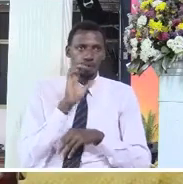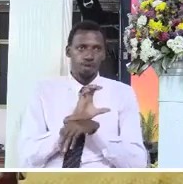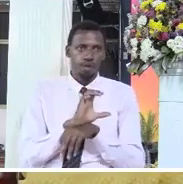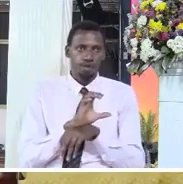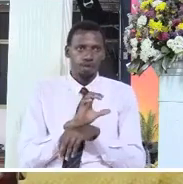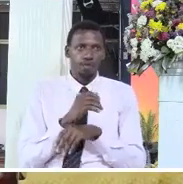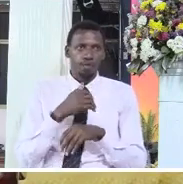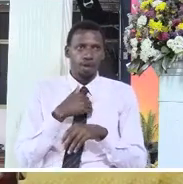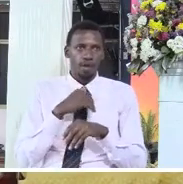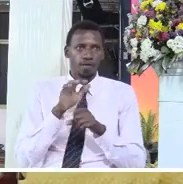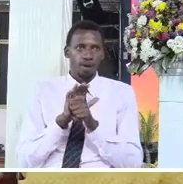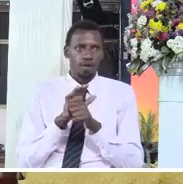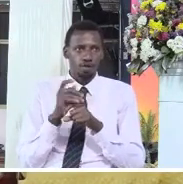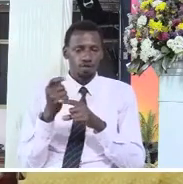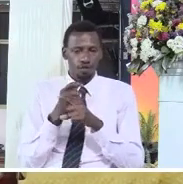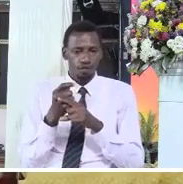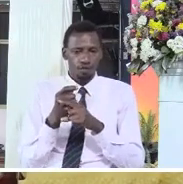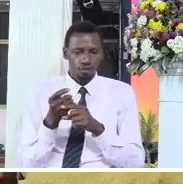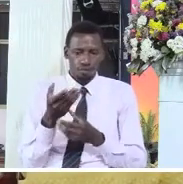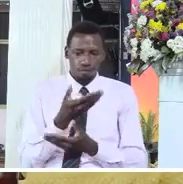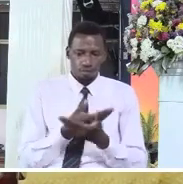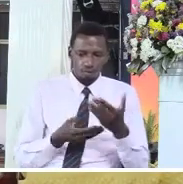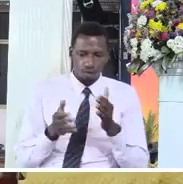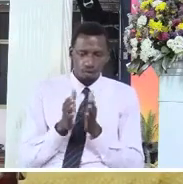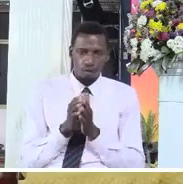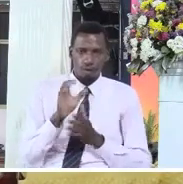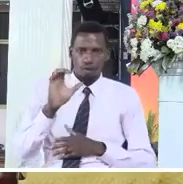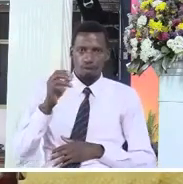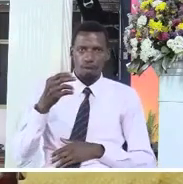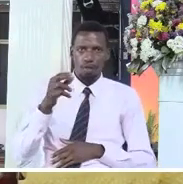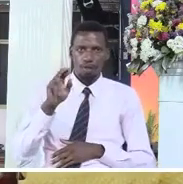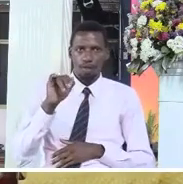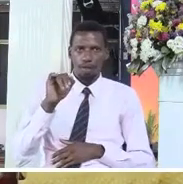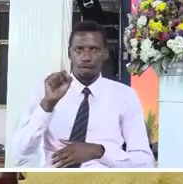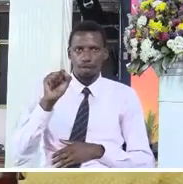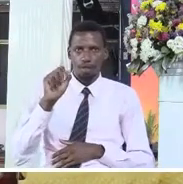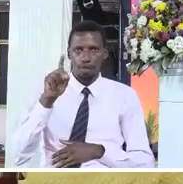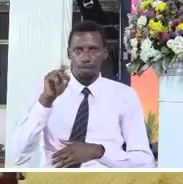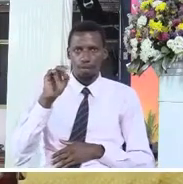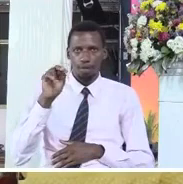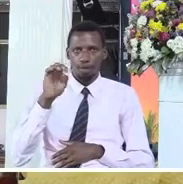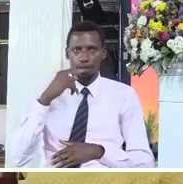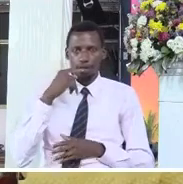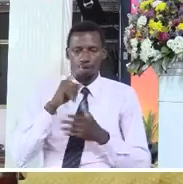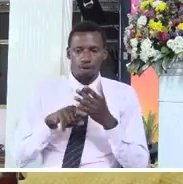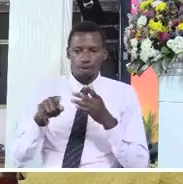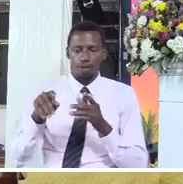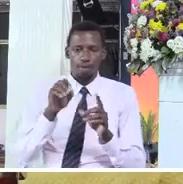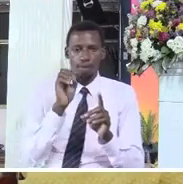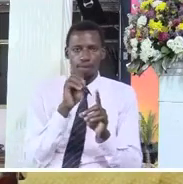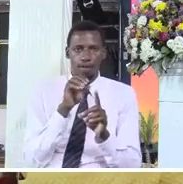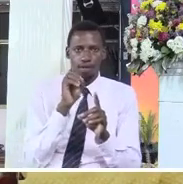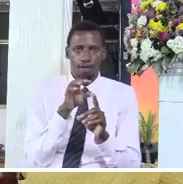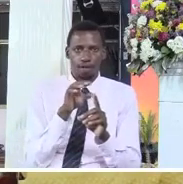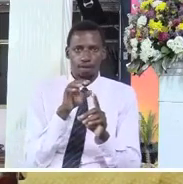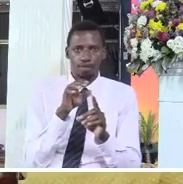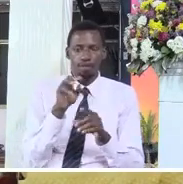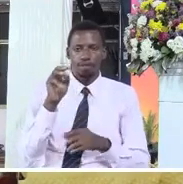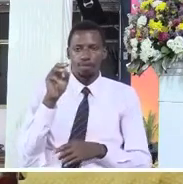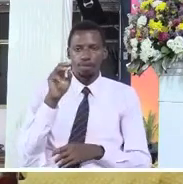interacted with Crispin over lunch, and he was telling me that he mentored Mose, who is now a mentor to